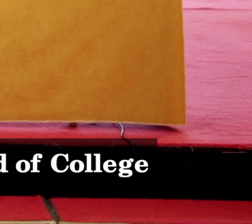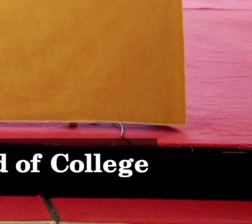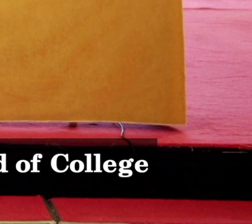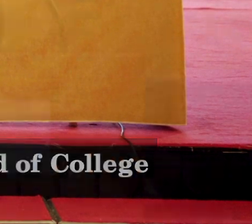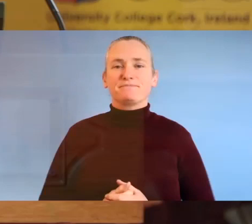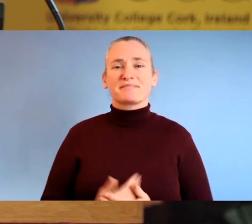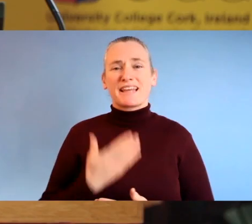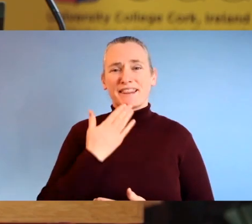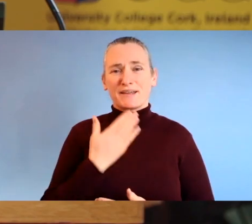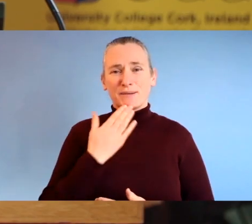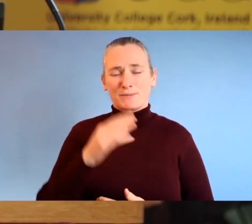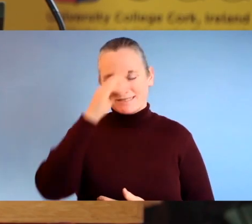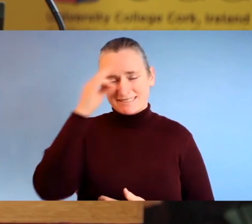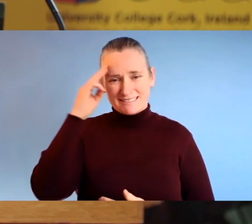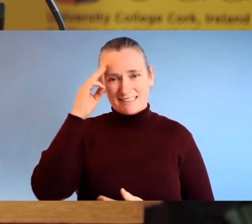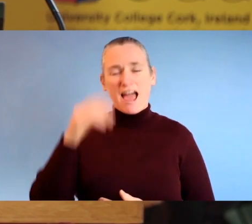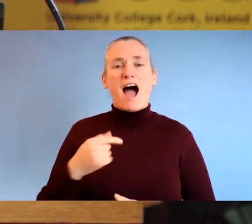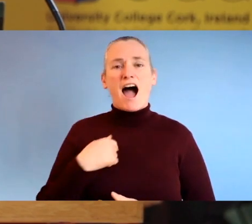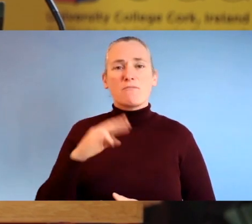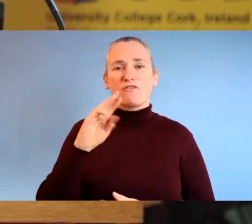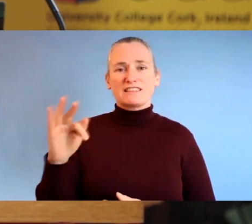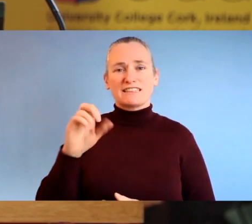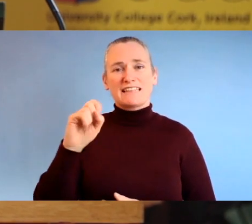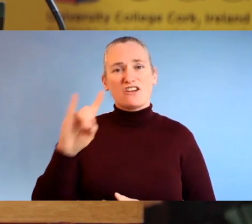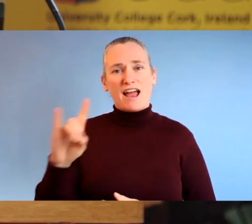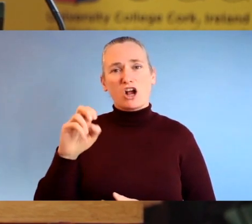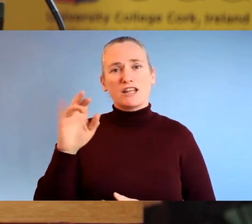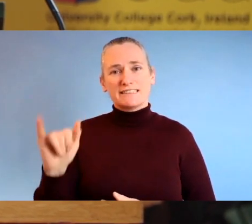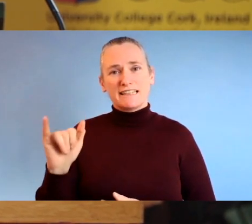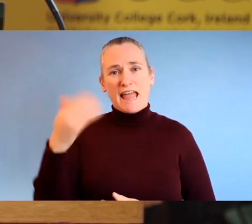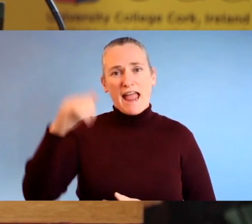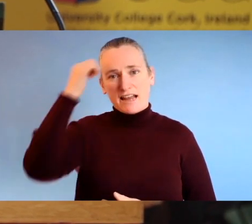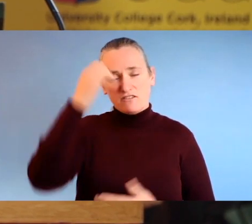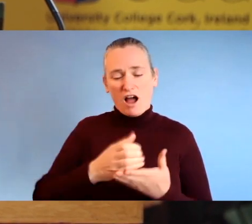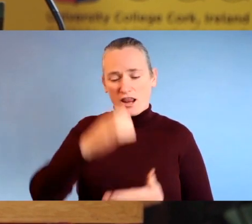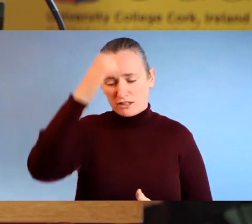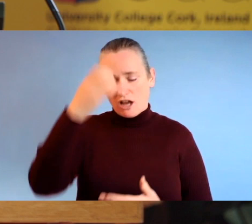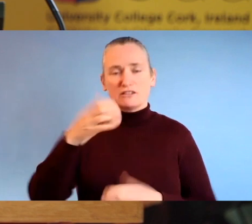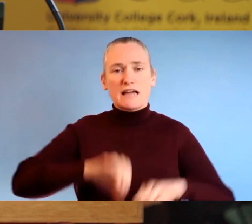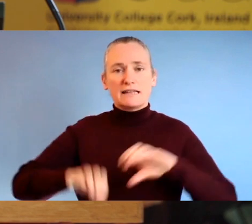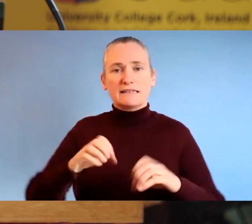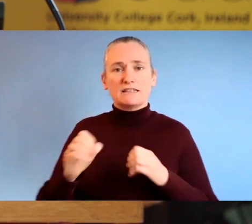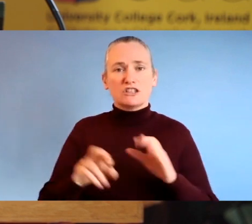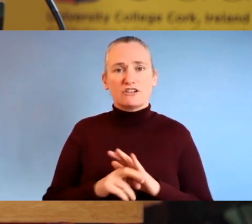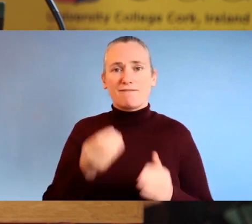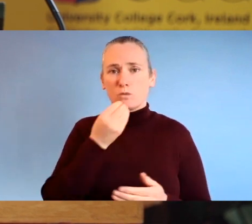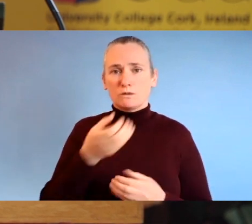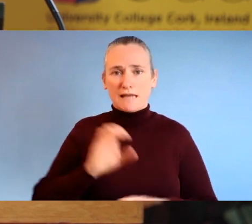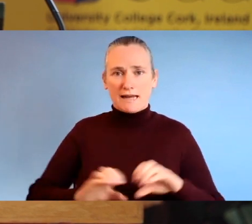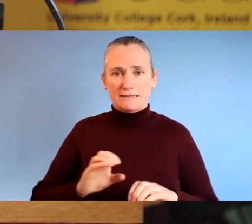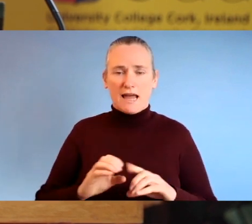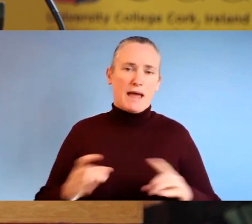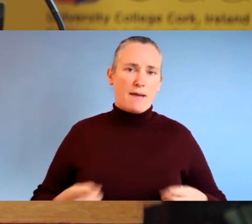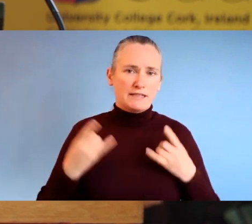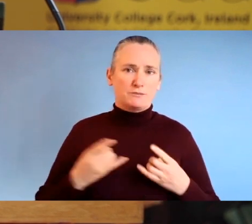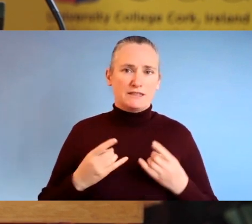Sibariae. Thank you, Interim President. I am Professor Sarah Cullity, Head of the College of Science, Engineering and Food Science,